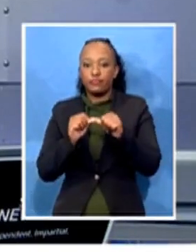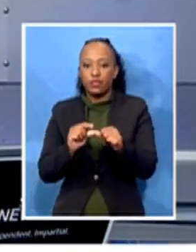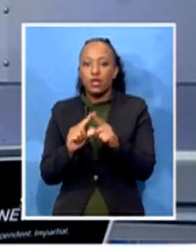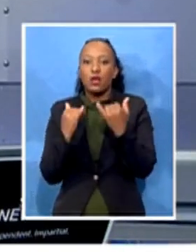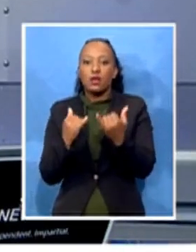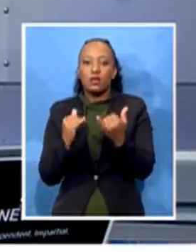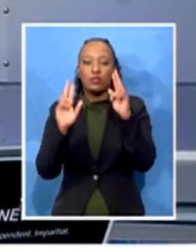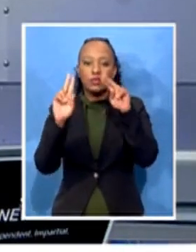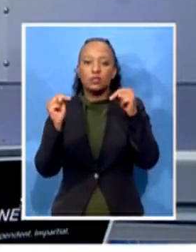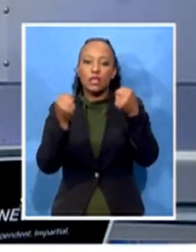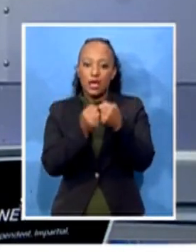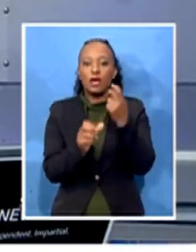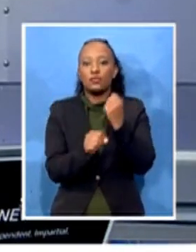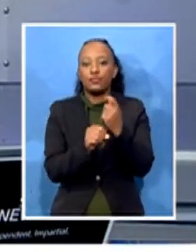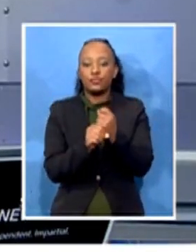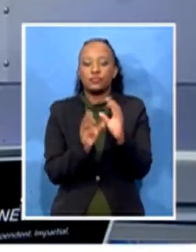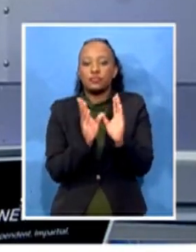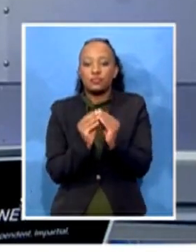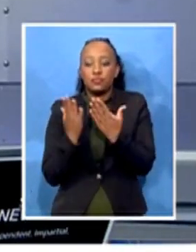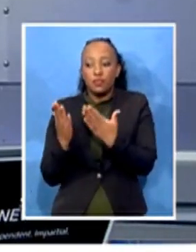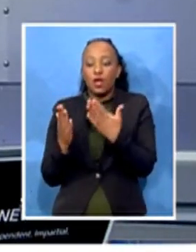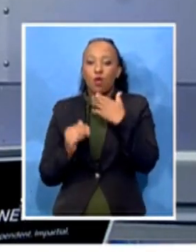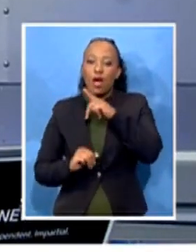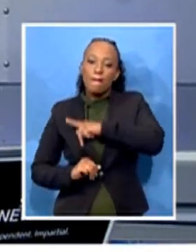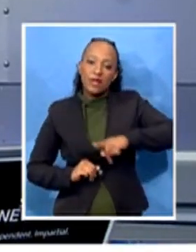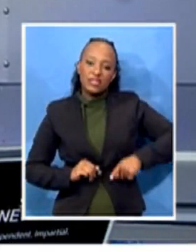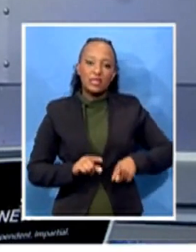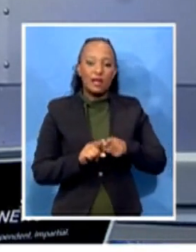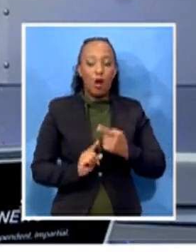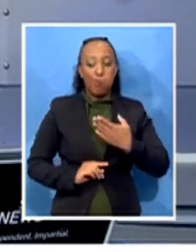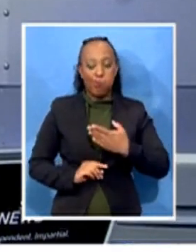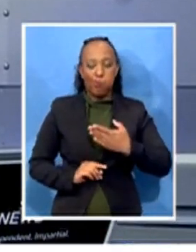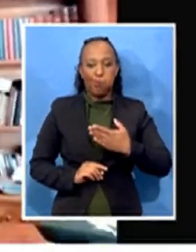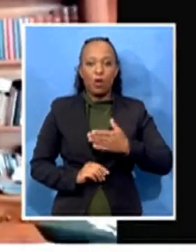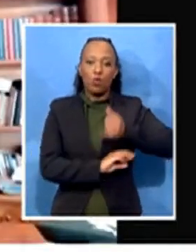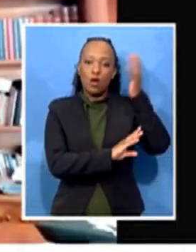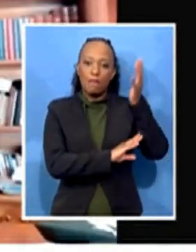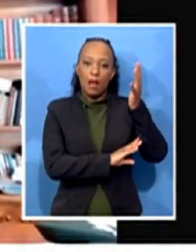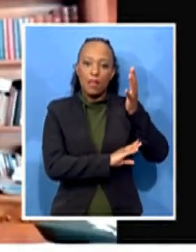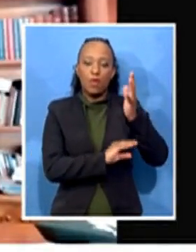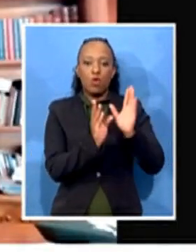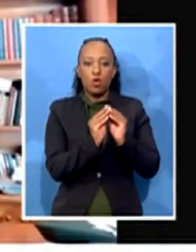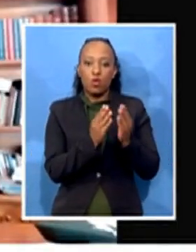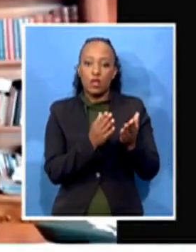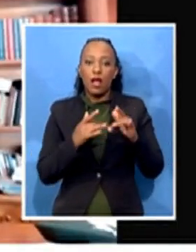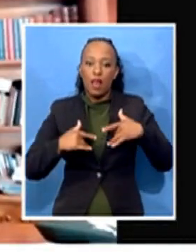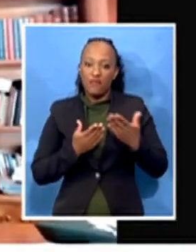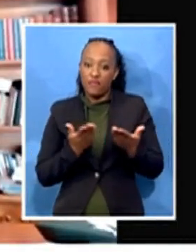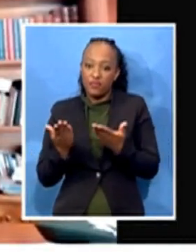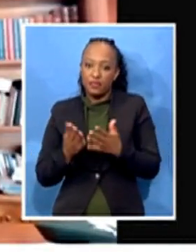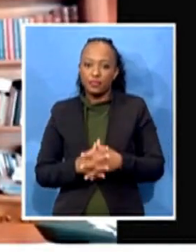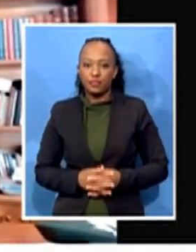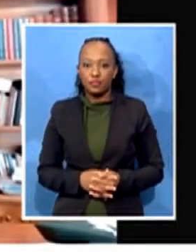where President Cyril Ramaphosa is addressing the Lekgotla country. Let's go there now live. So as a result,